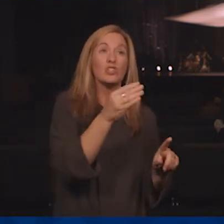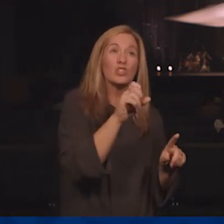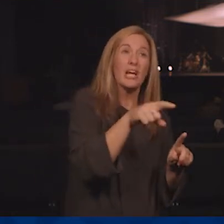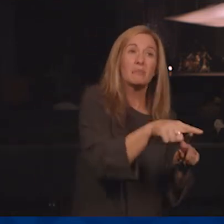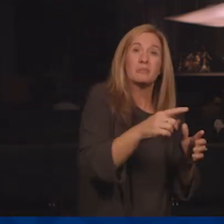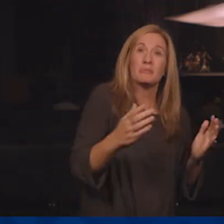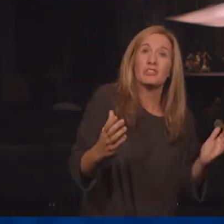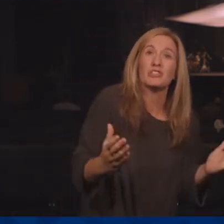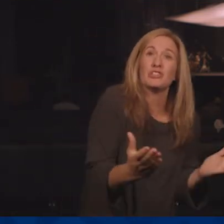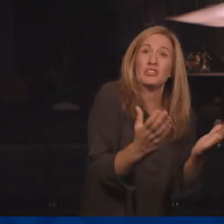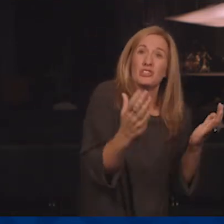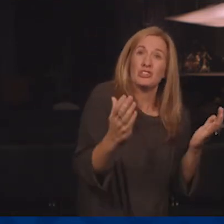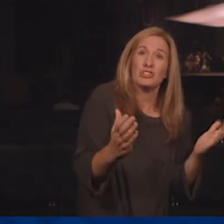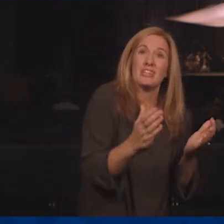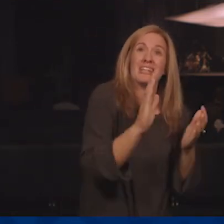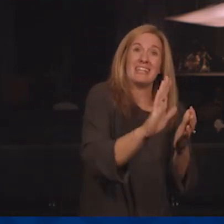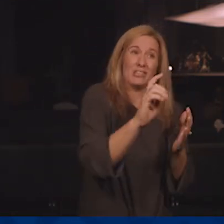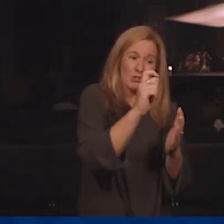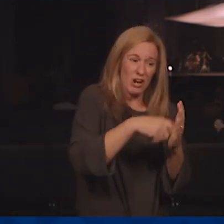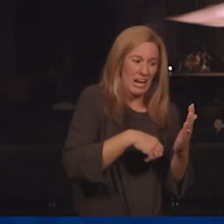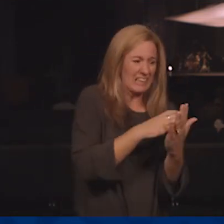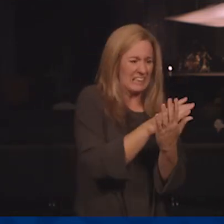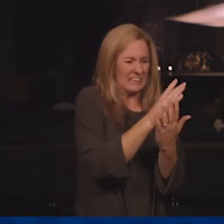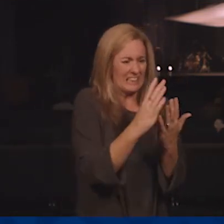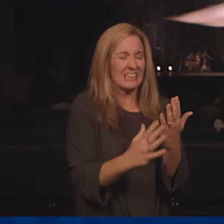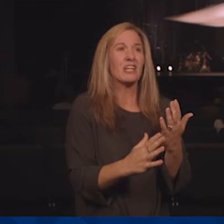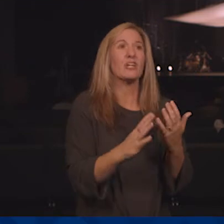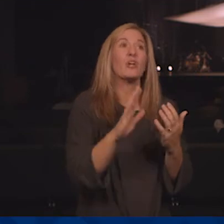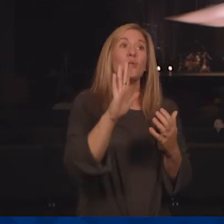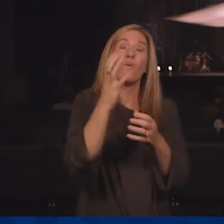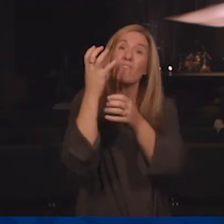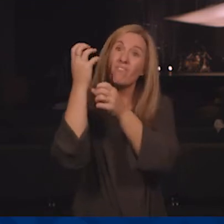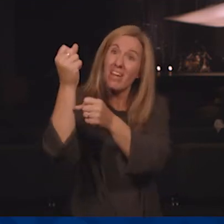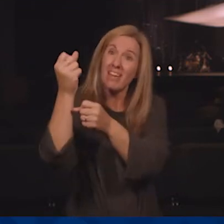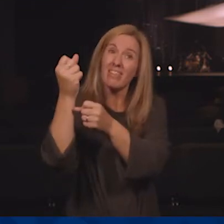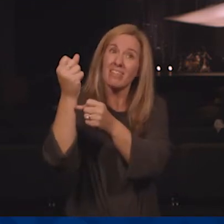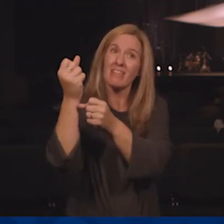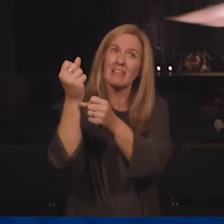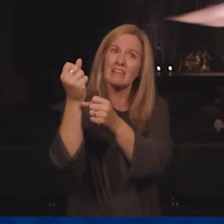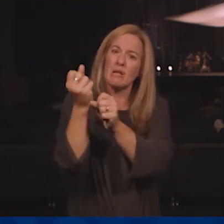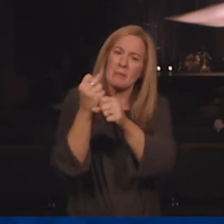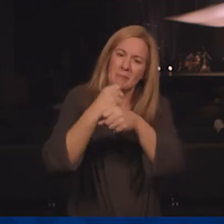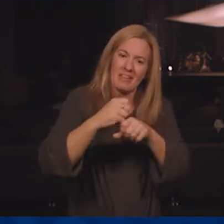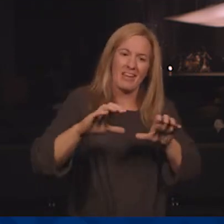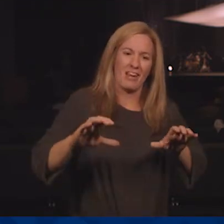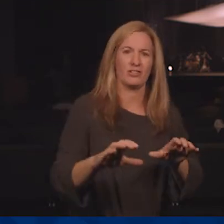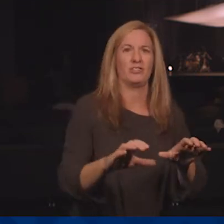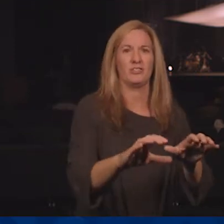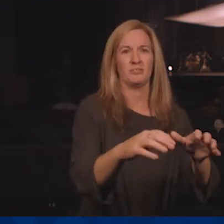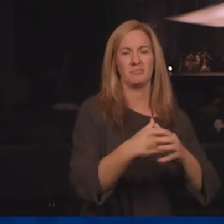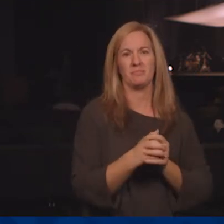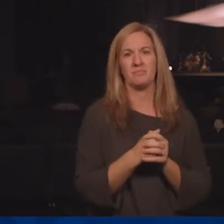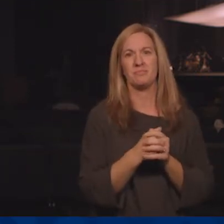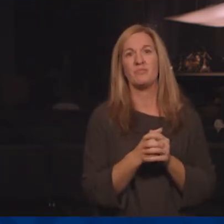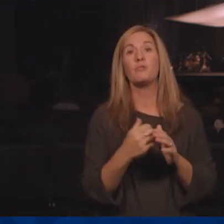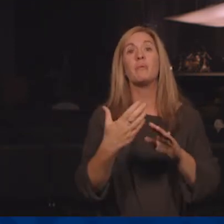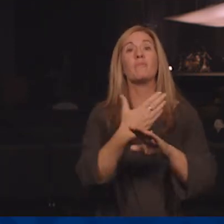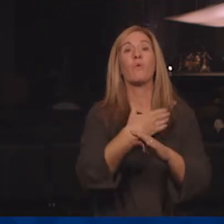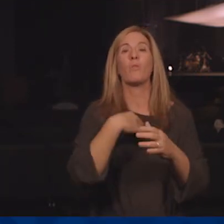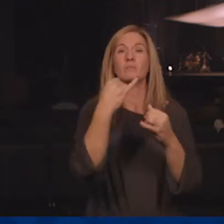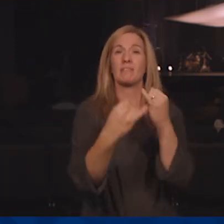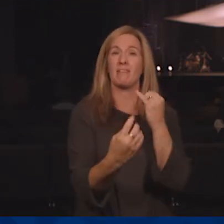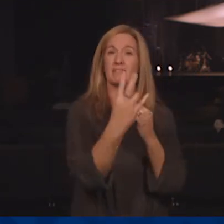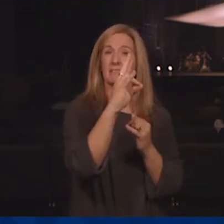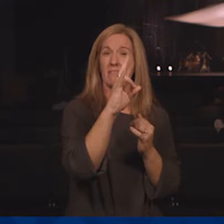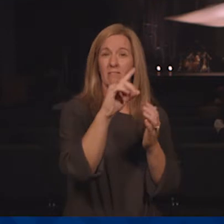towards. Put your faith into action. And so before we move into these last seven verses of the book of James, I want to make sure that we're